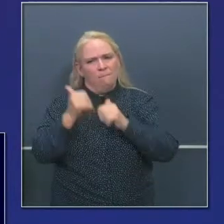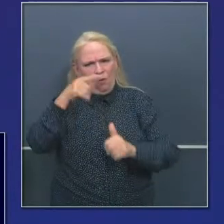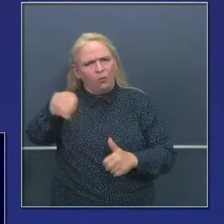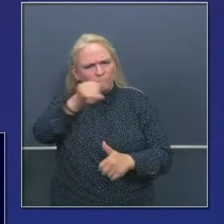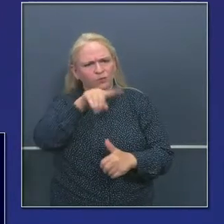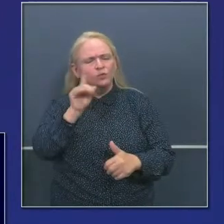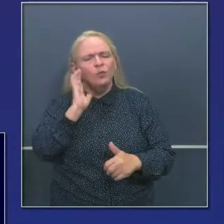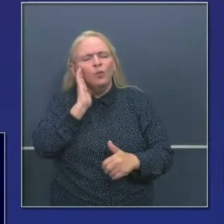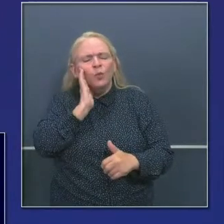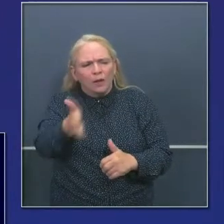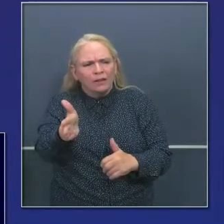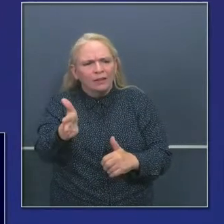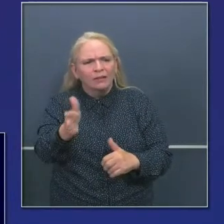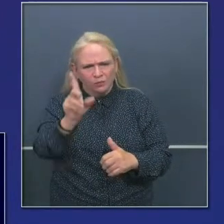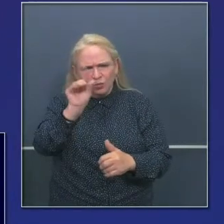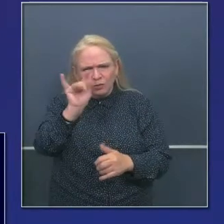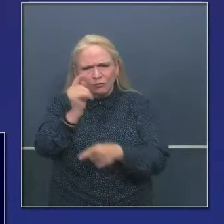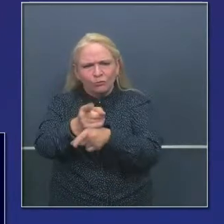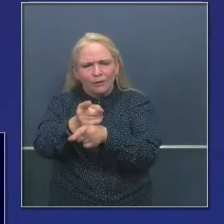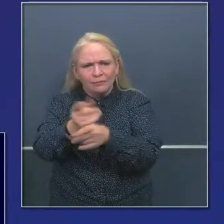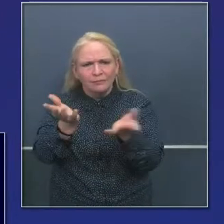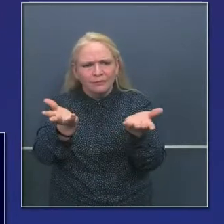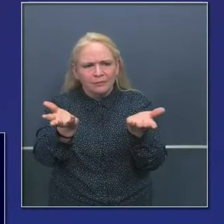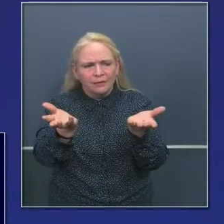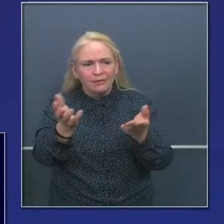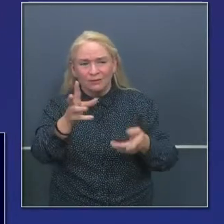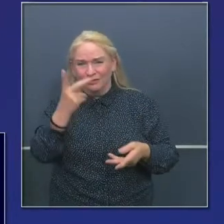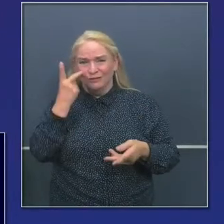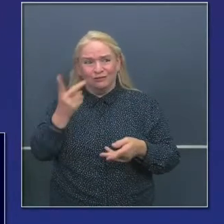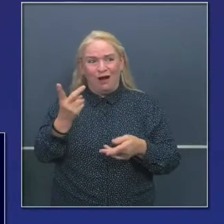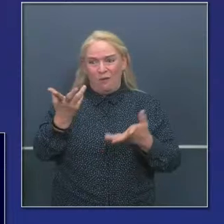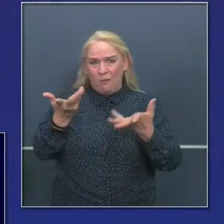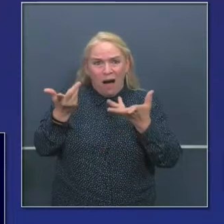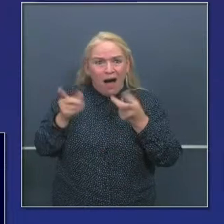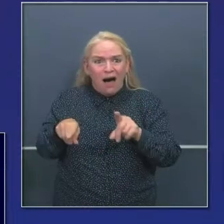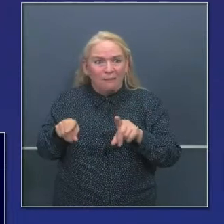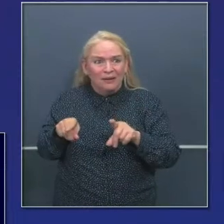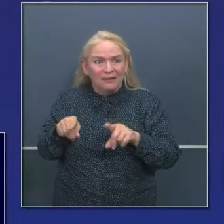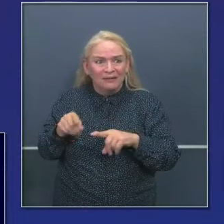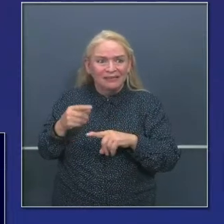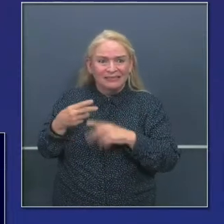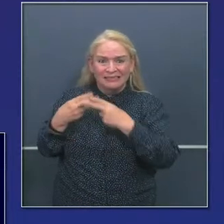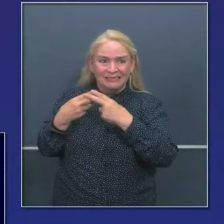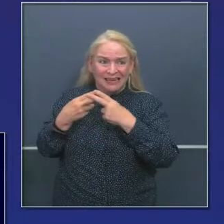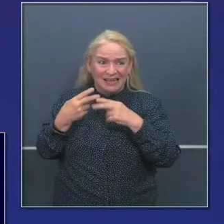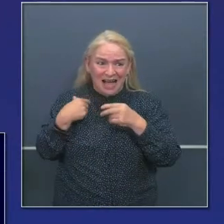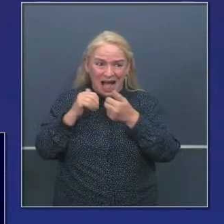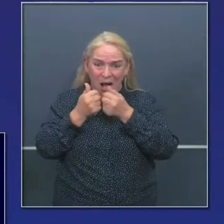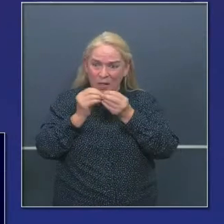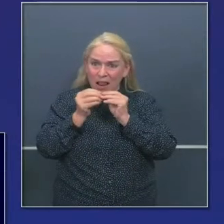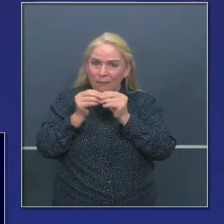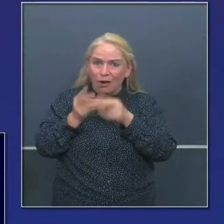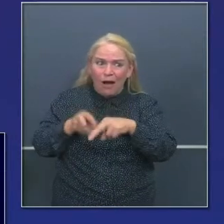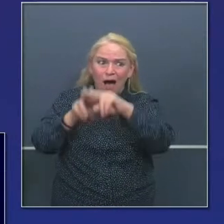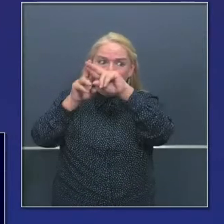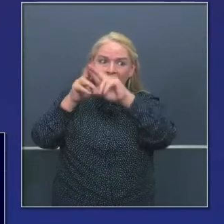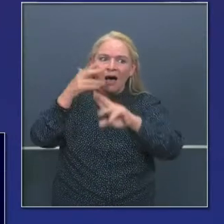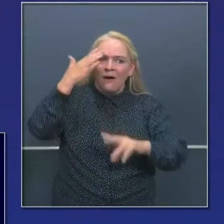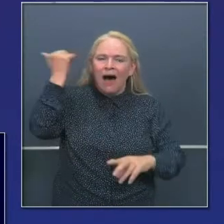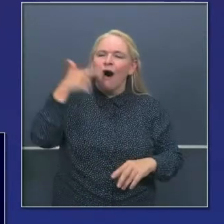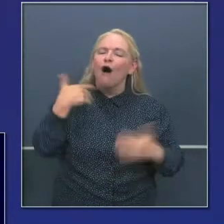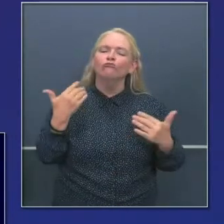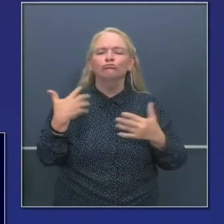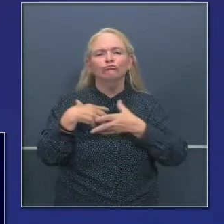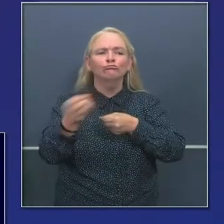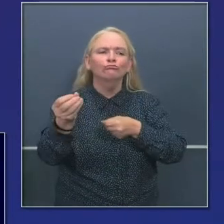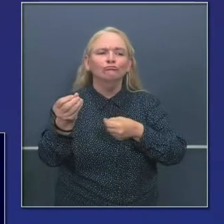basis of the actions you've seen from those counties on that previous slide. But we want to encourage as individuals and business